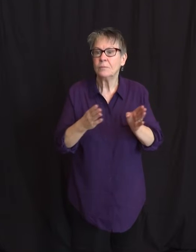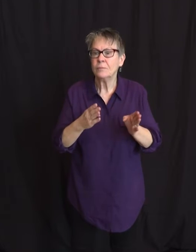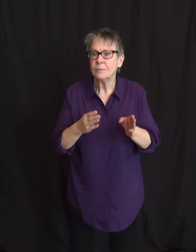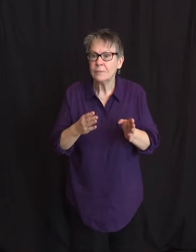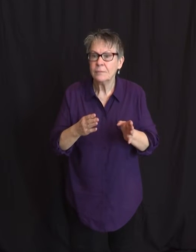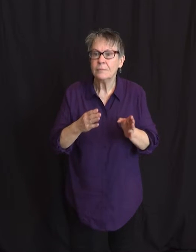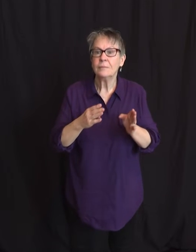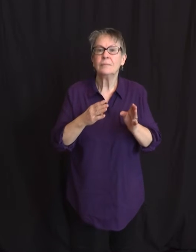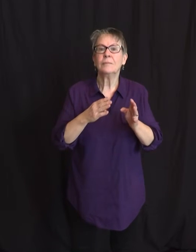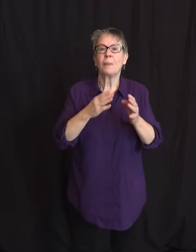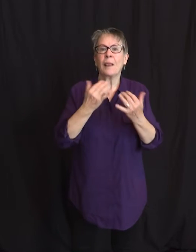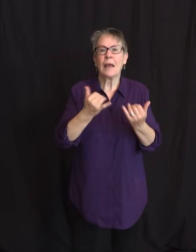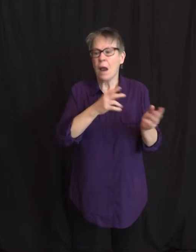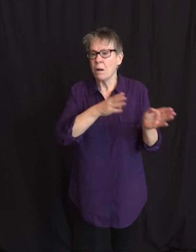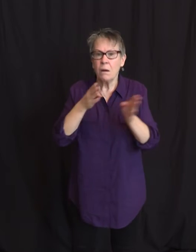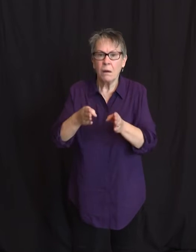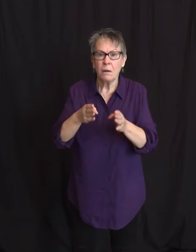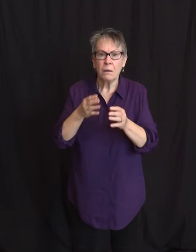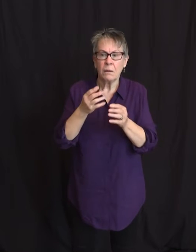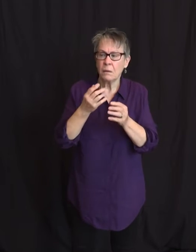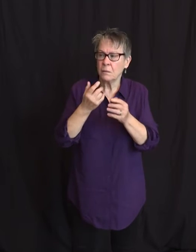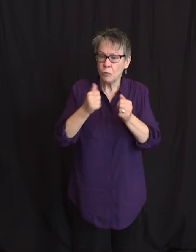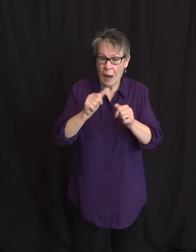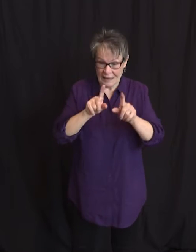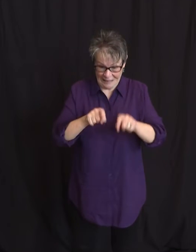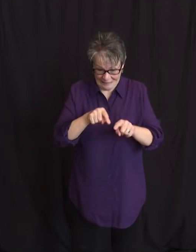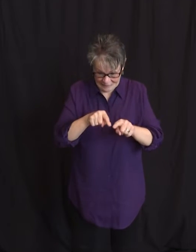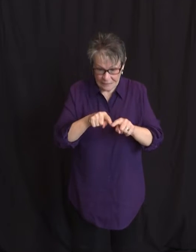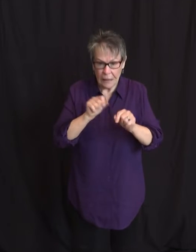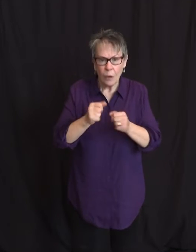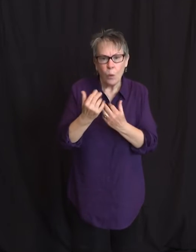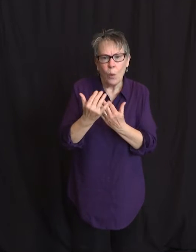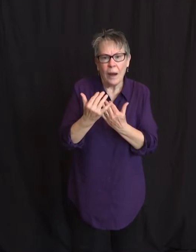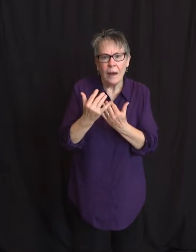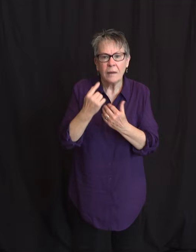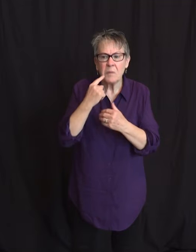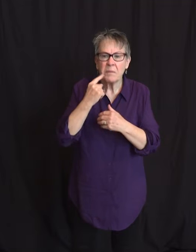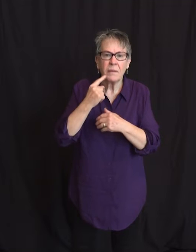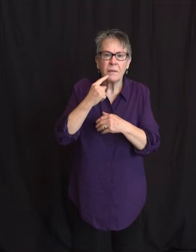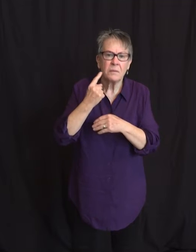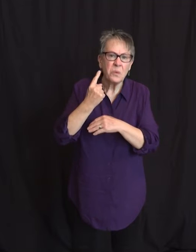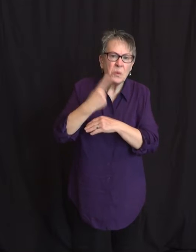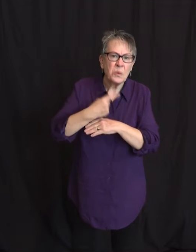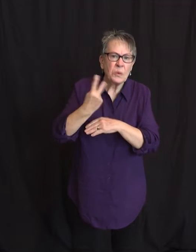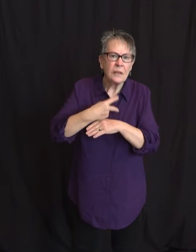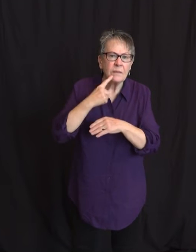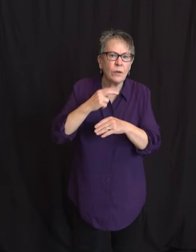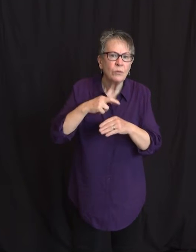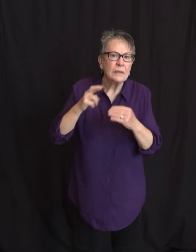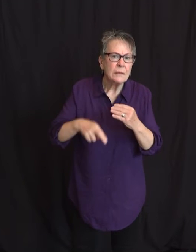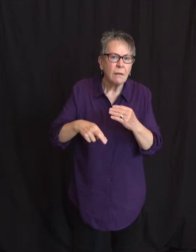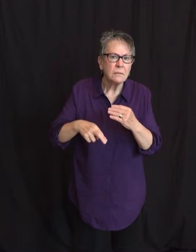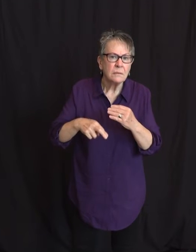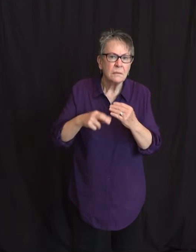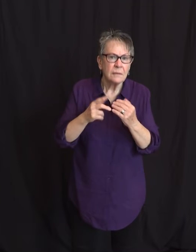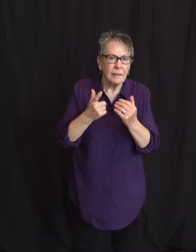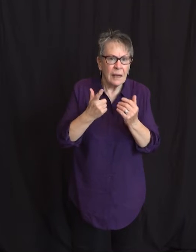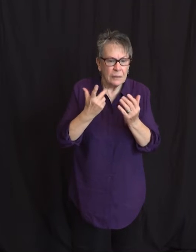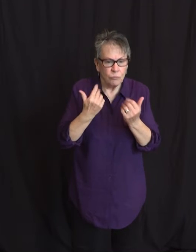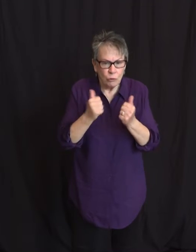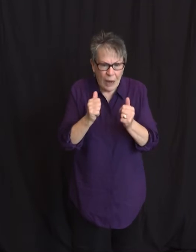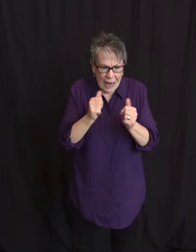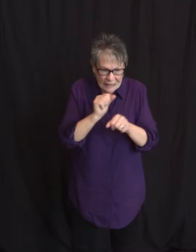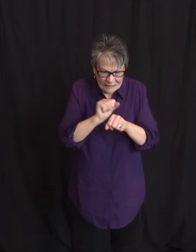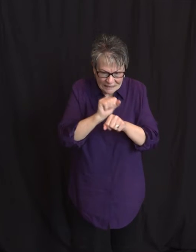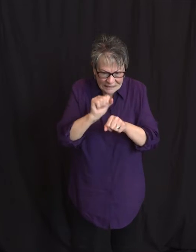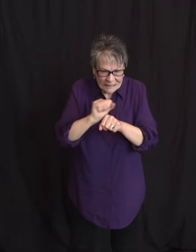also not going to overpromise and underdeliver. How's that? Maybe that helps square it. Thank you. Sir. Two for you, Governor. People